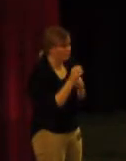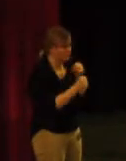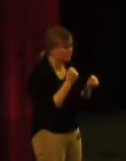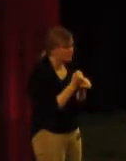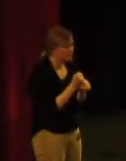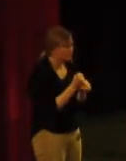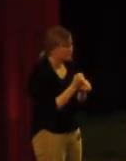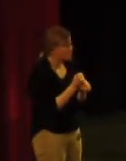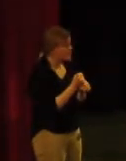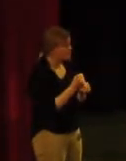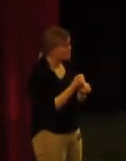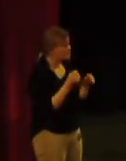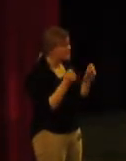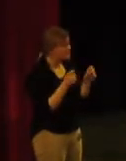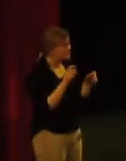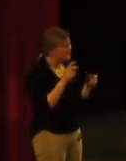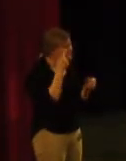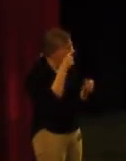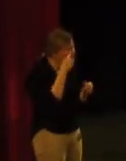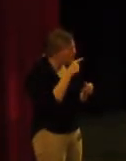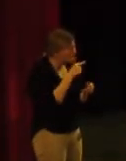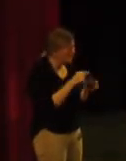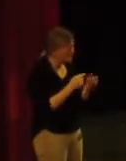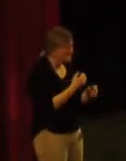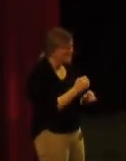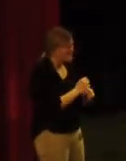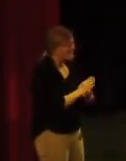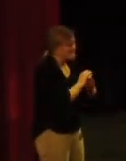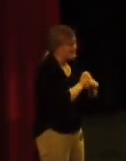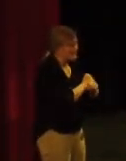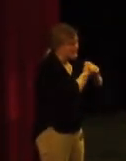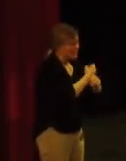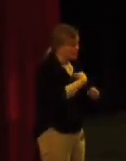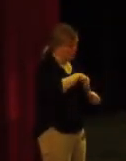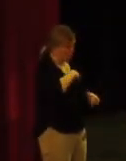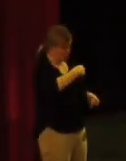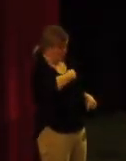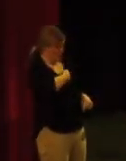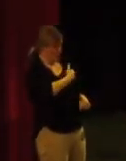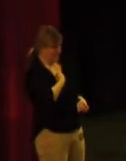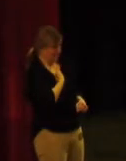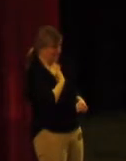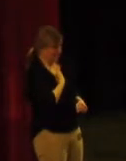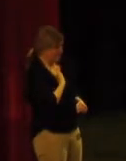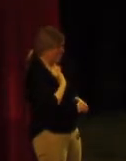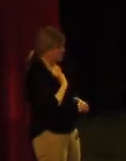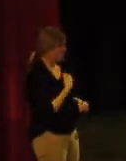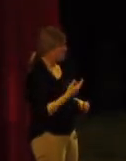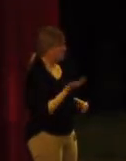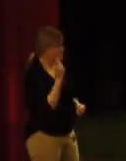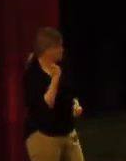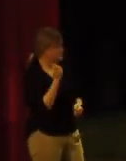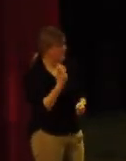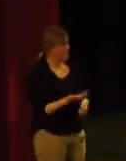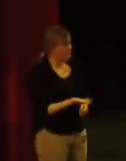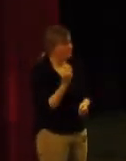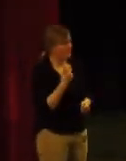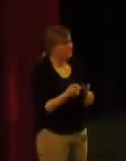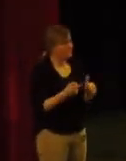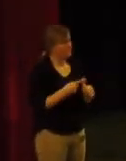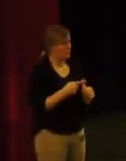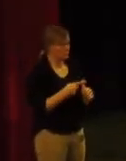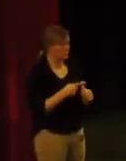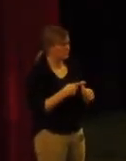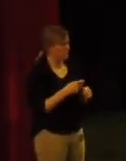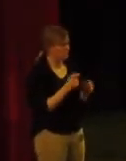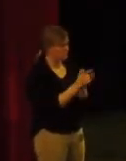to protect who we are, whatever that means. For example, in 1924, that was the first serious immigration law that was passed. And that was